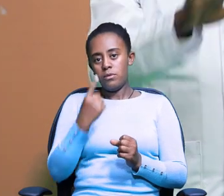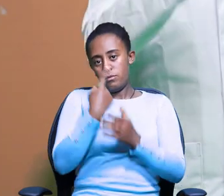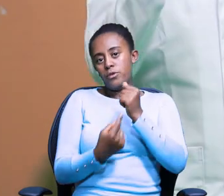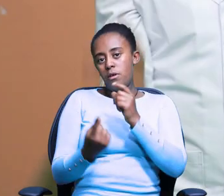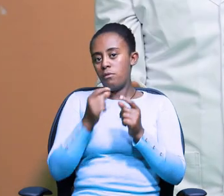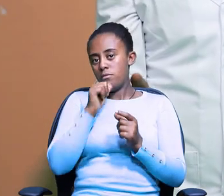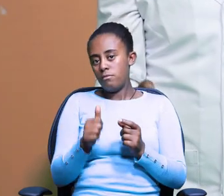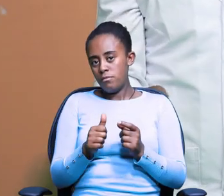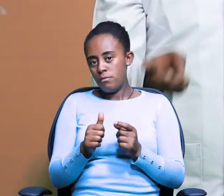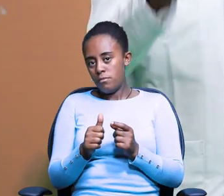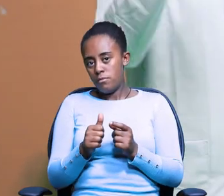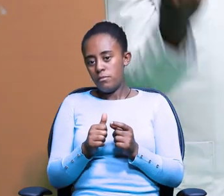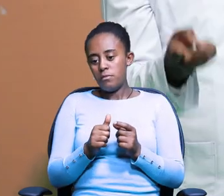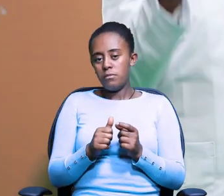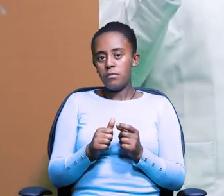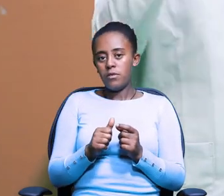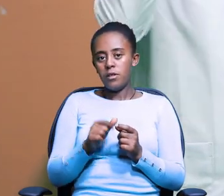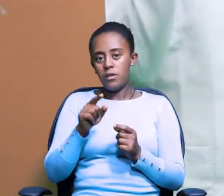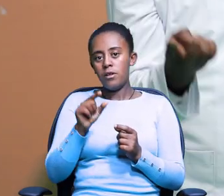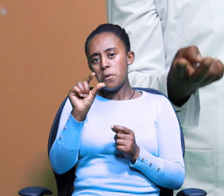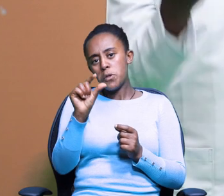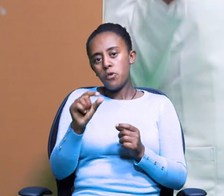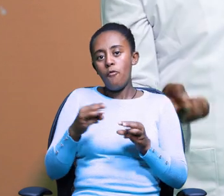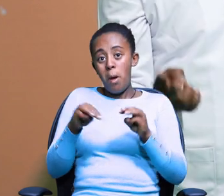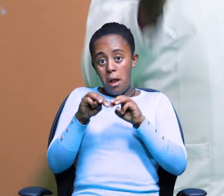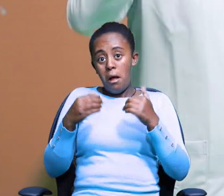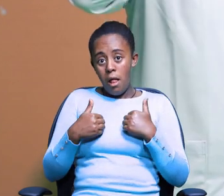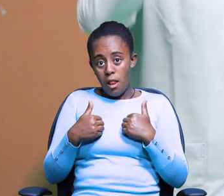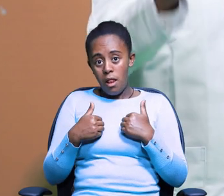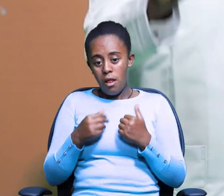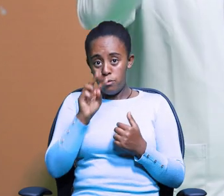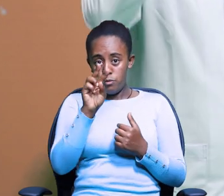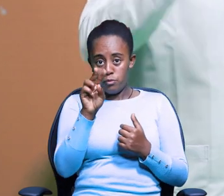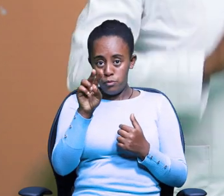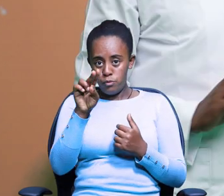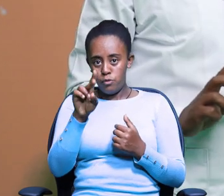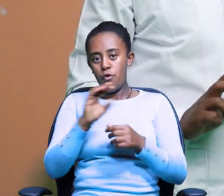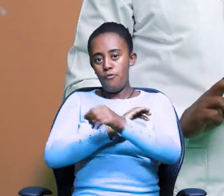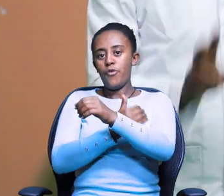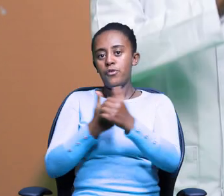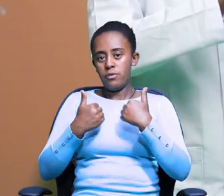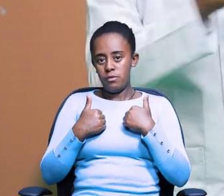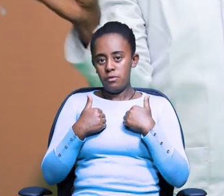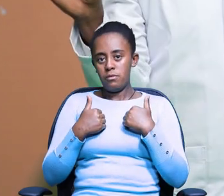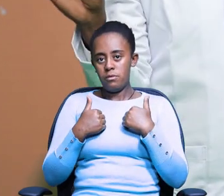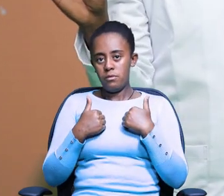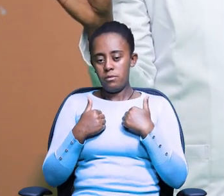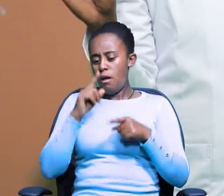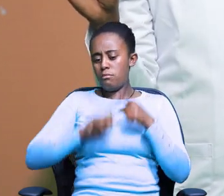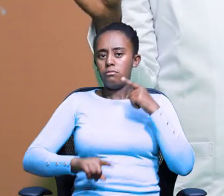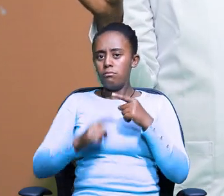cannot exist by alone. If you have a piece of magnet, we should have two poles of magnet. It is